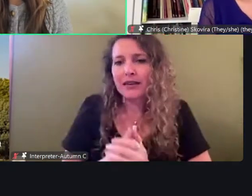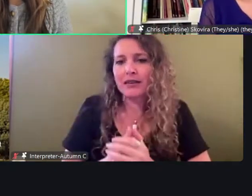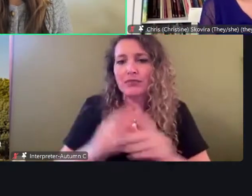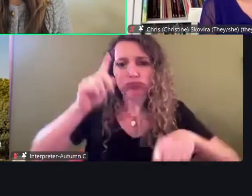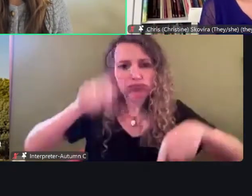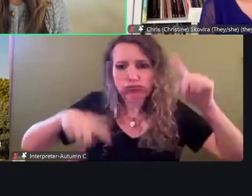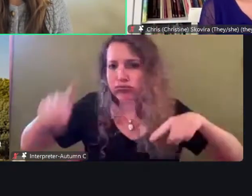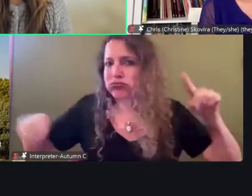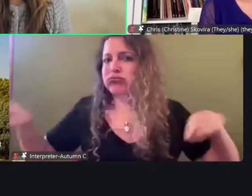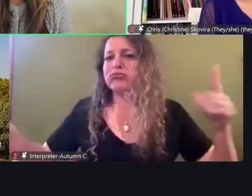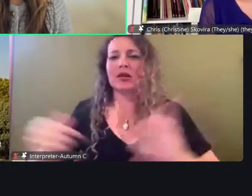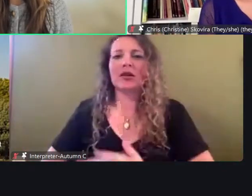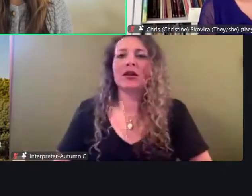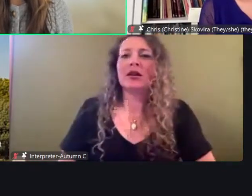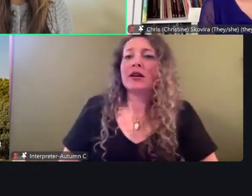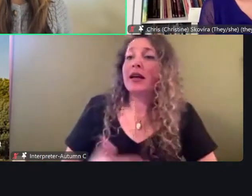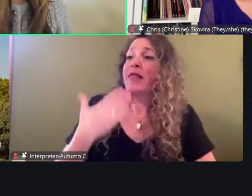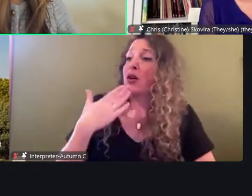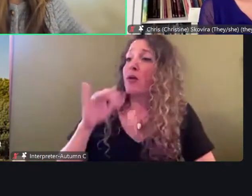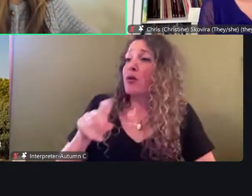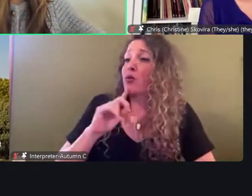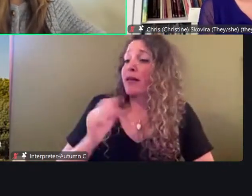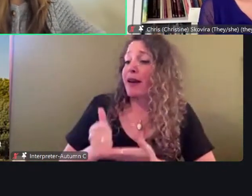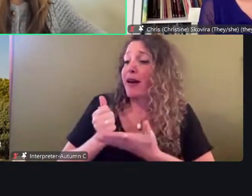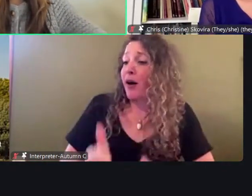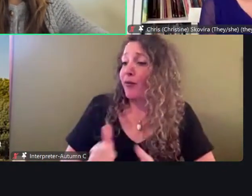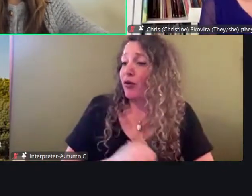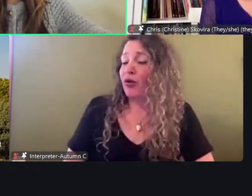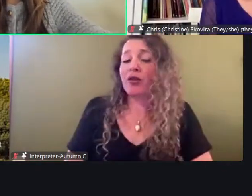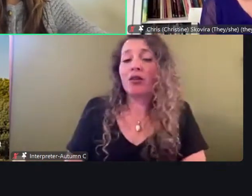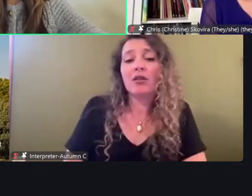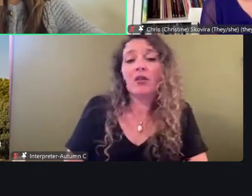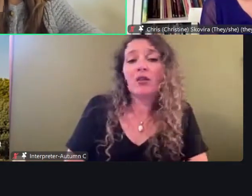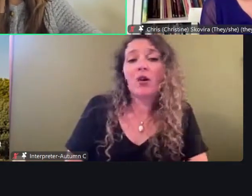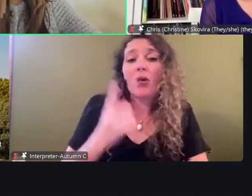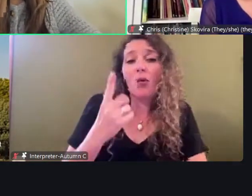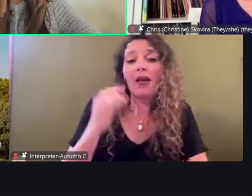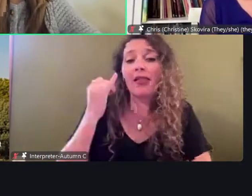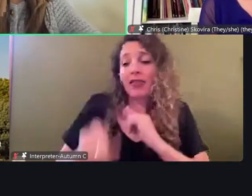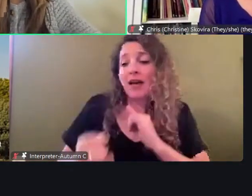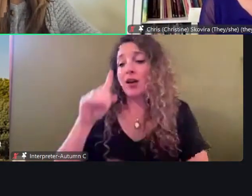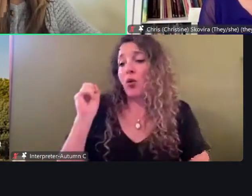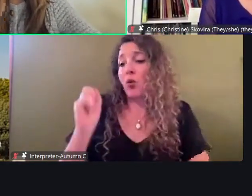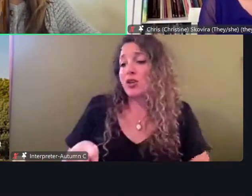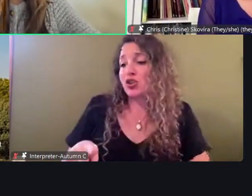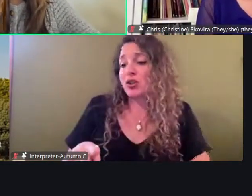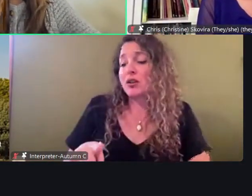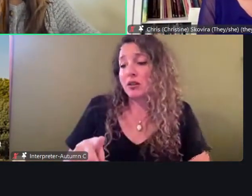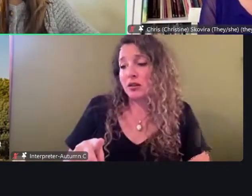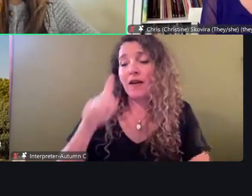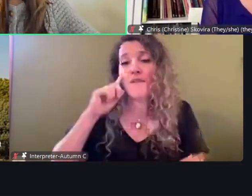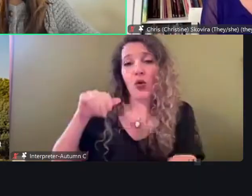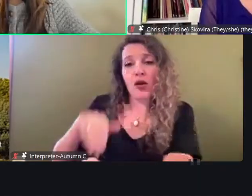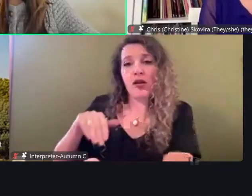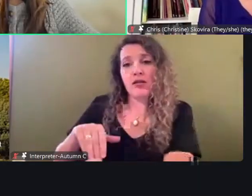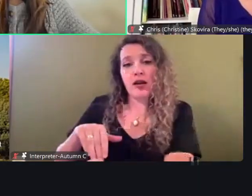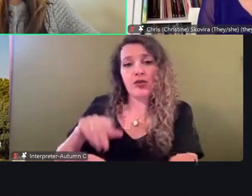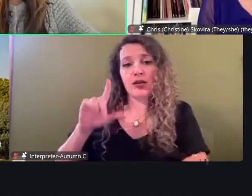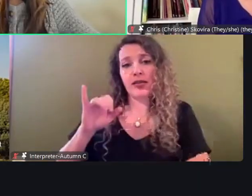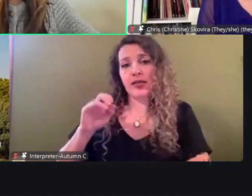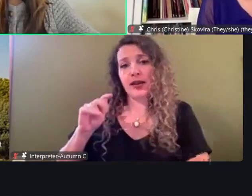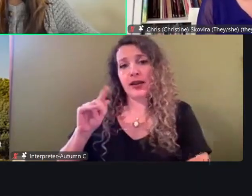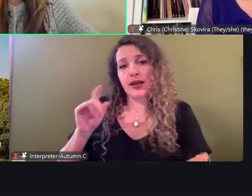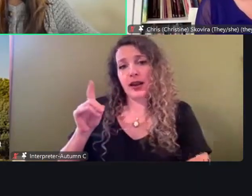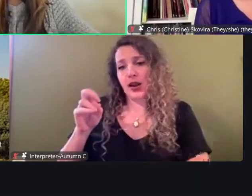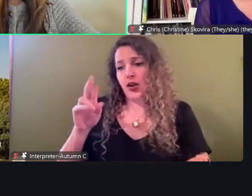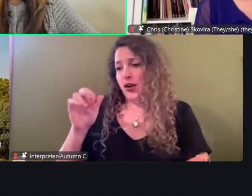Thank you. That's very helpful. And I have one last question for Dr. Lendaris. How does simulation-based